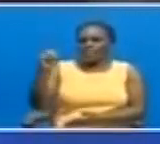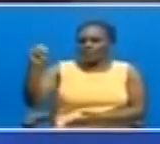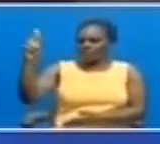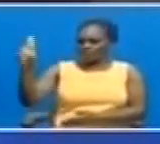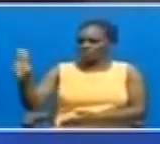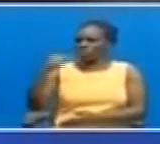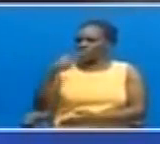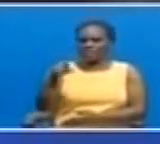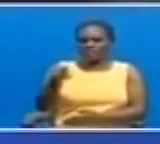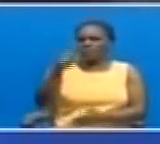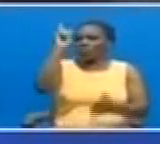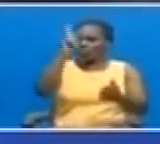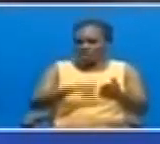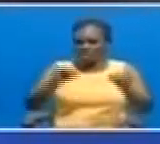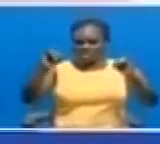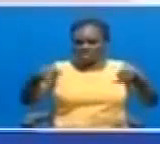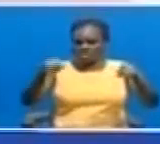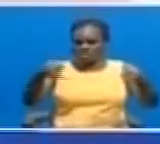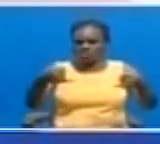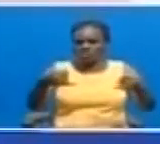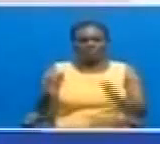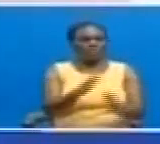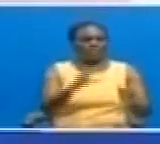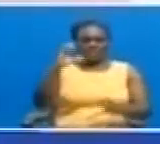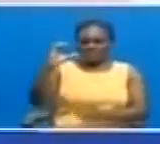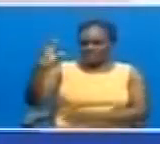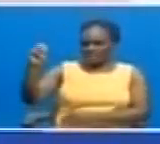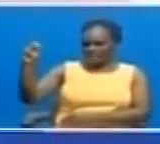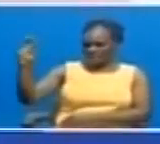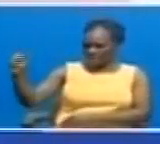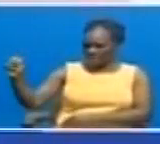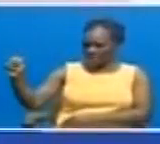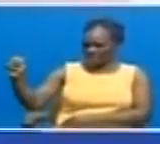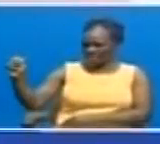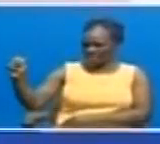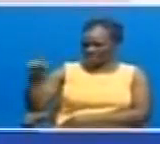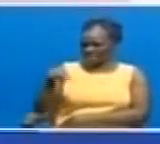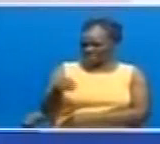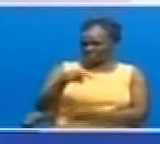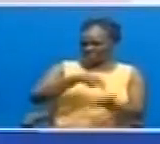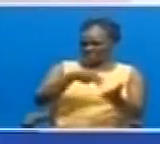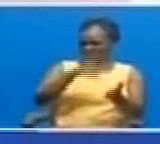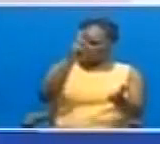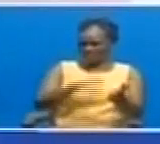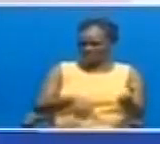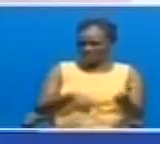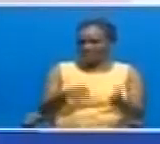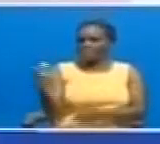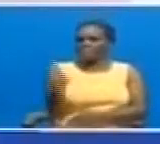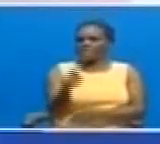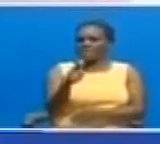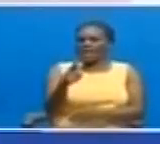says this is all about news framing. What CNN has done is what we refer to as media